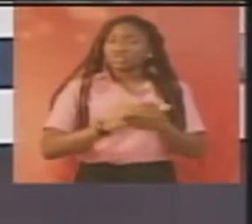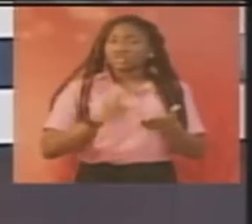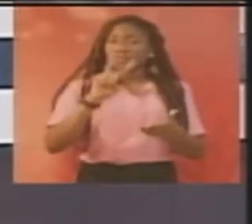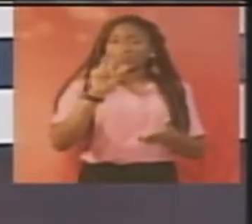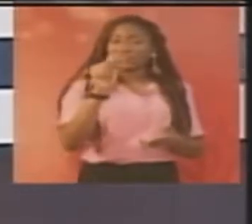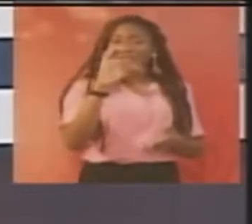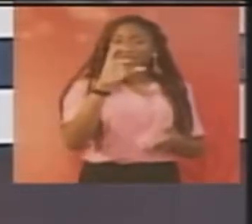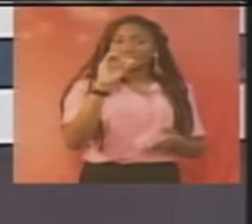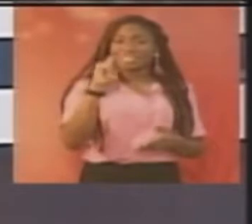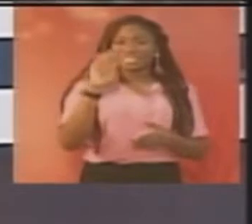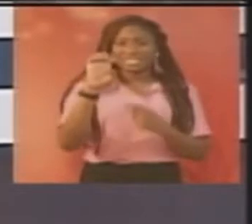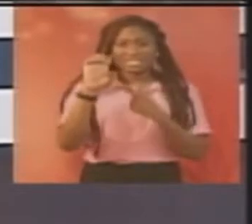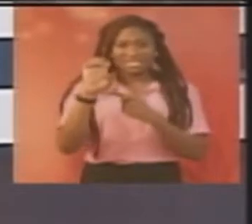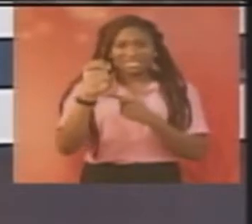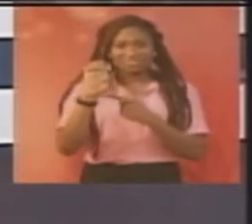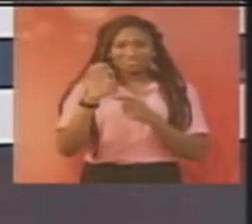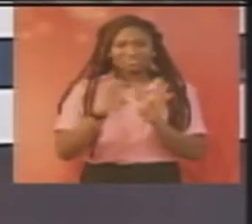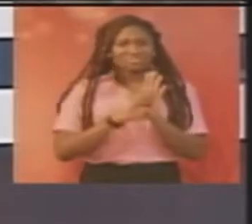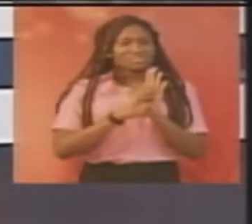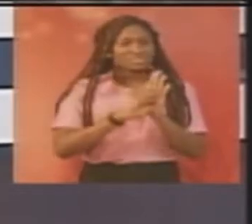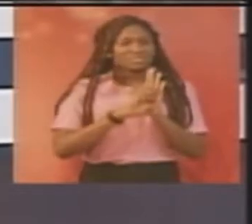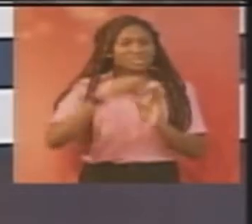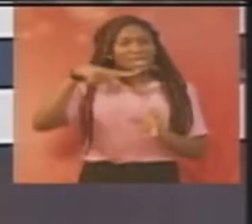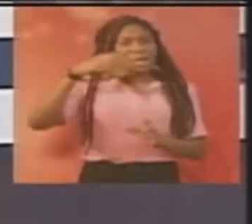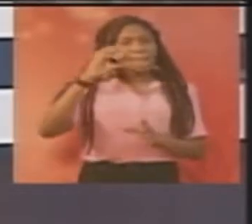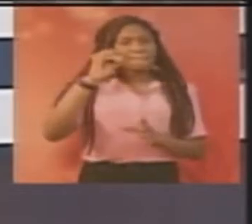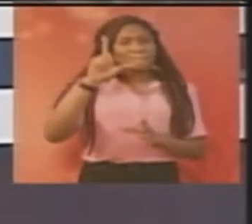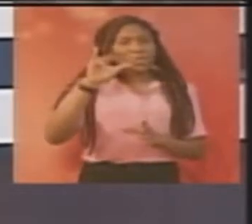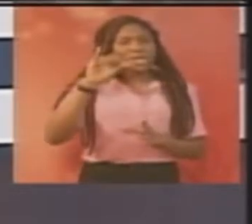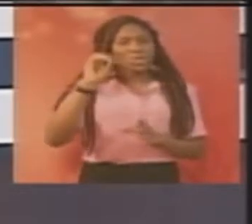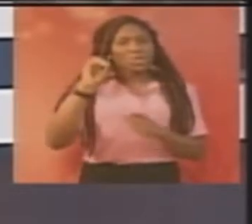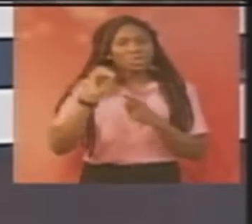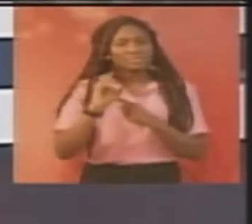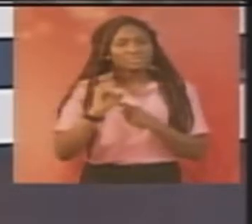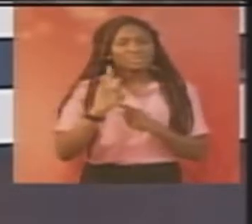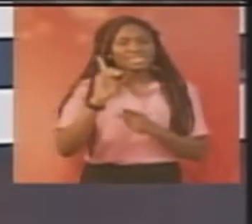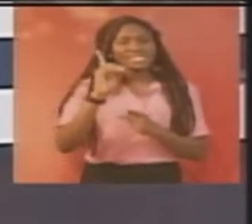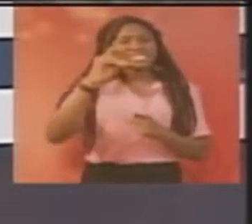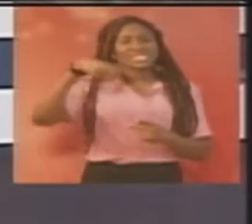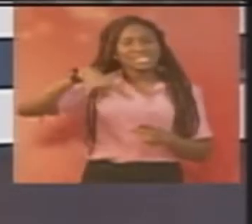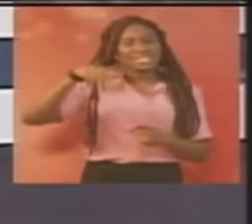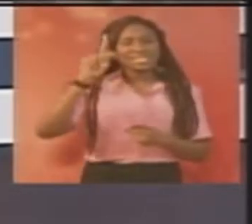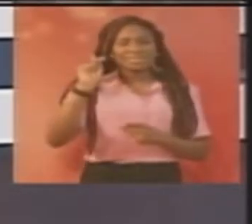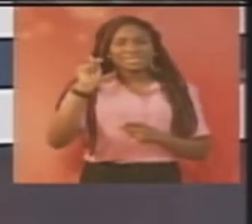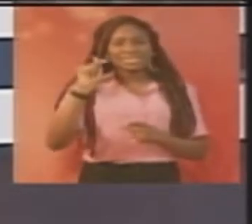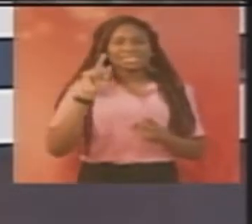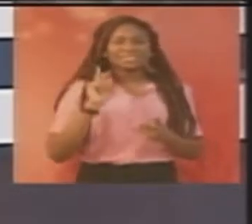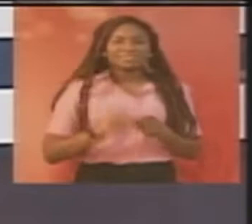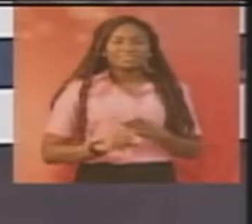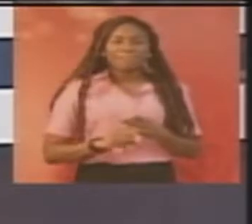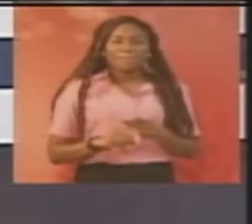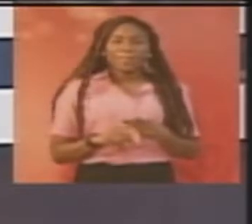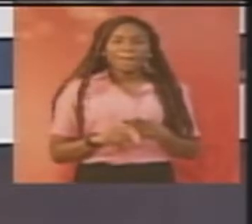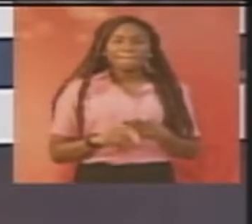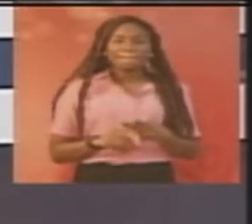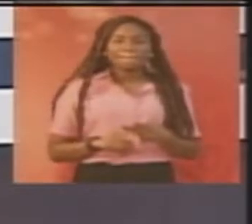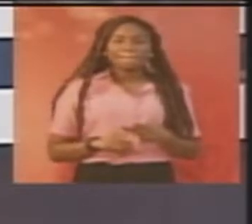report on. So that will be your vaccines like your polio, your DPT or diphtheria, pertussis, tetanus,